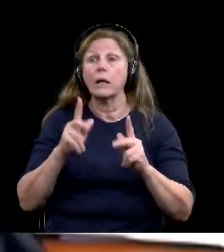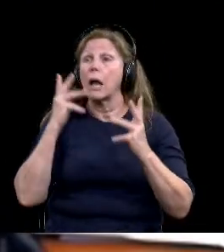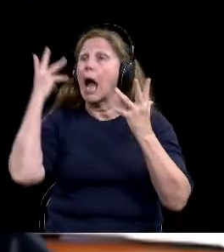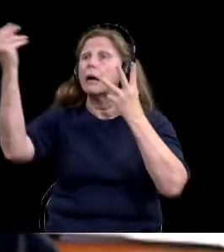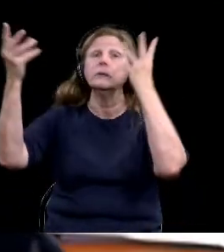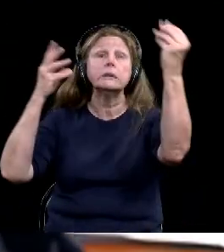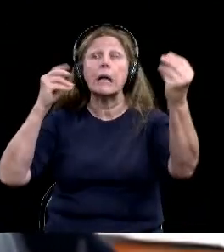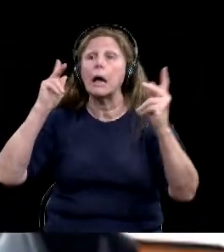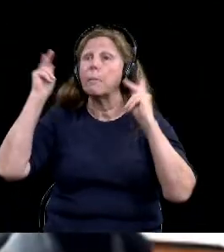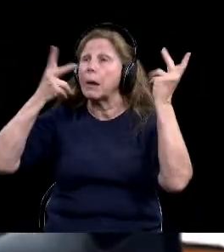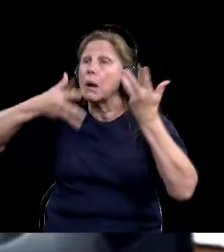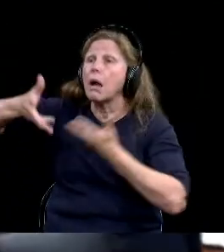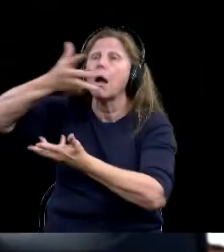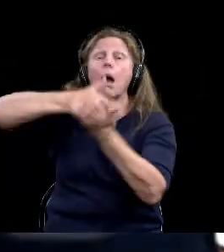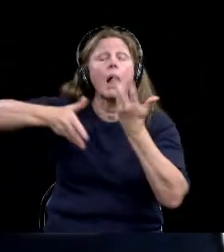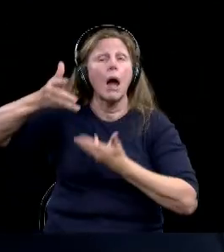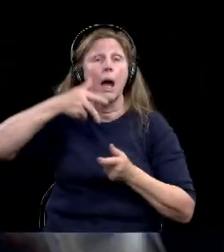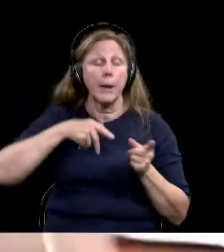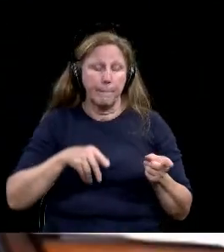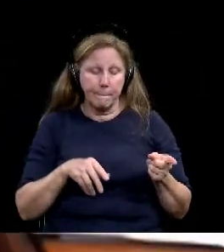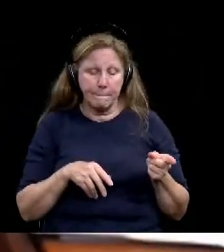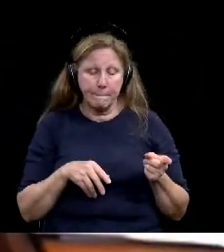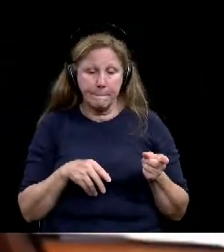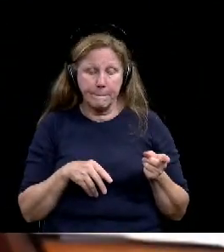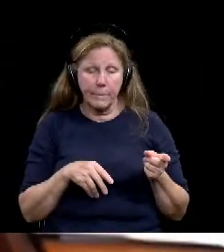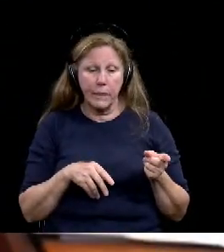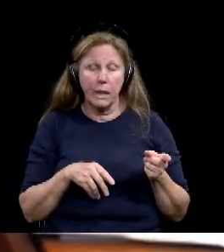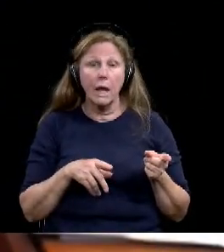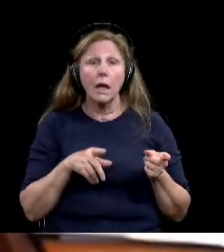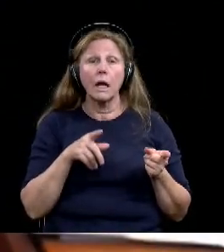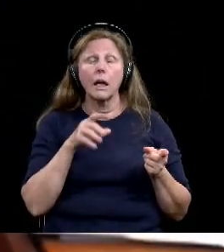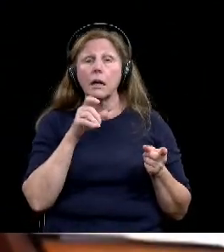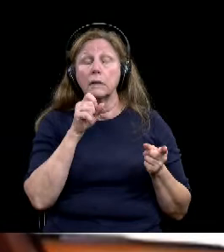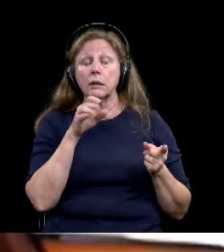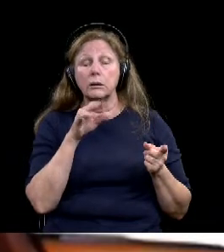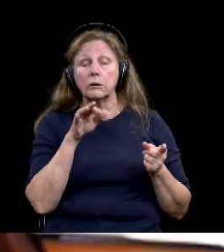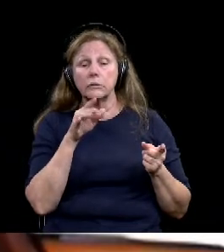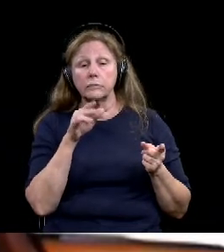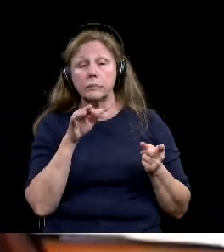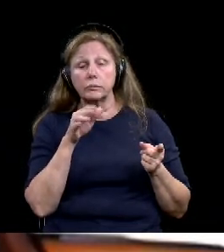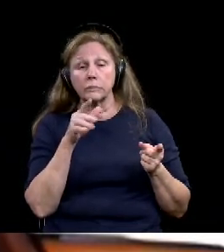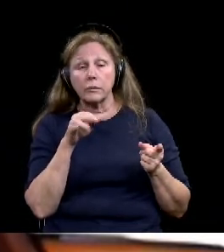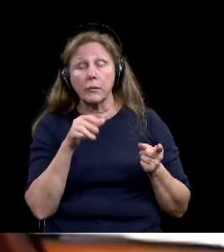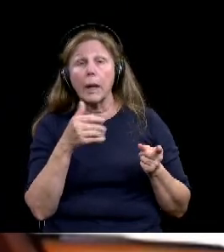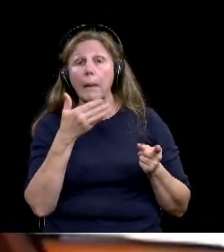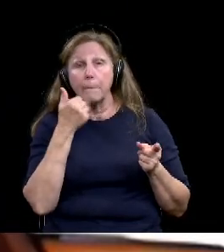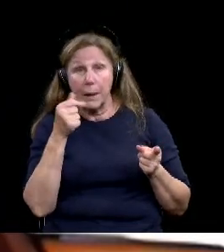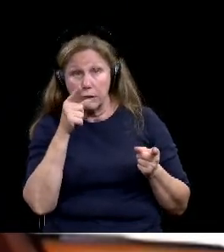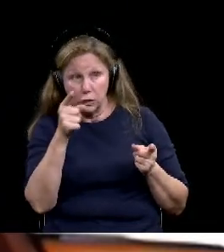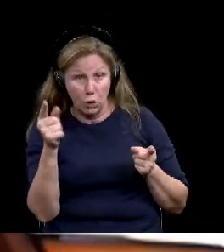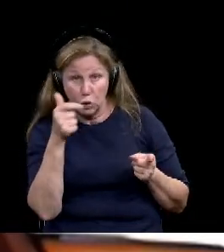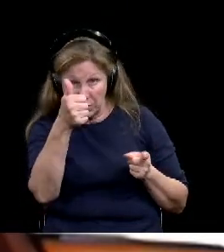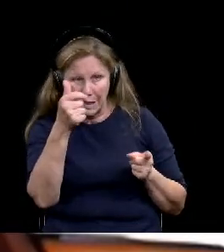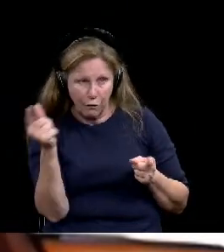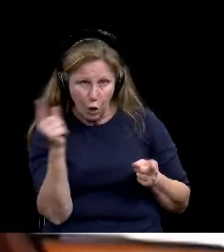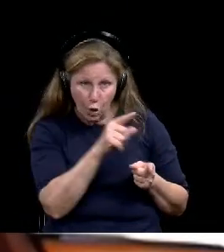update. Essentially, what they said is fully vaccinated individuals no longer need to wear a